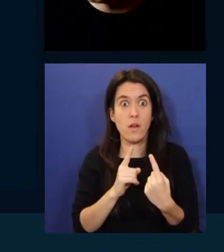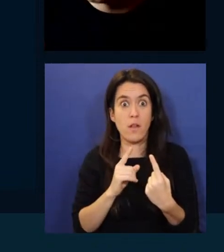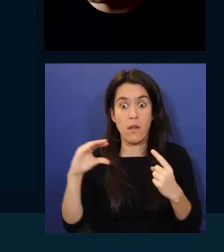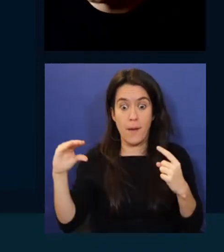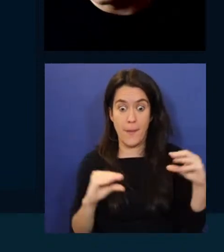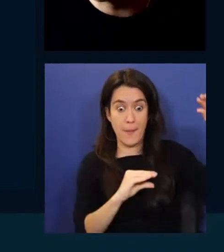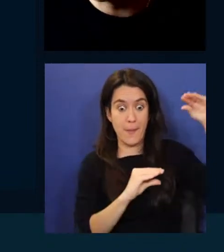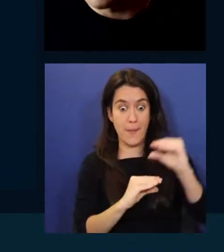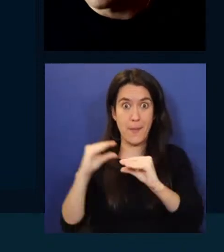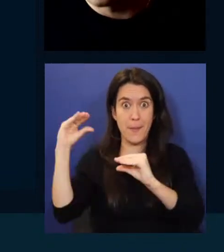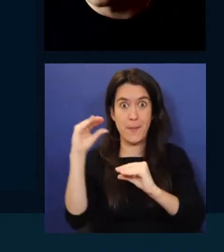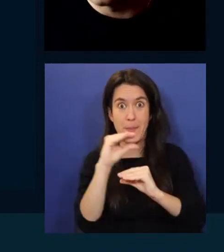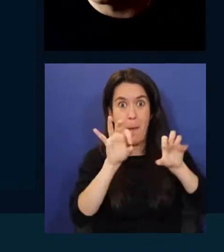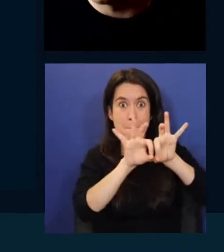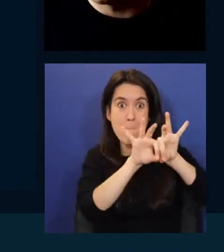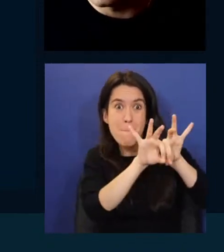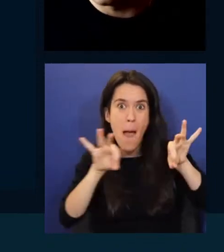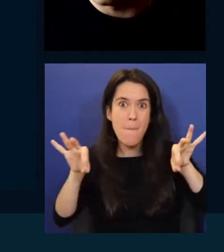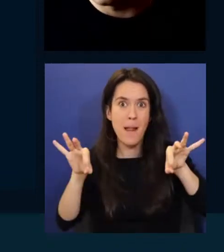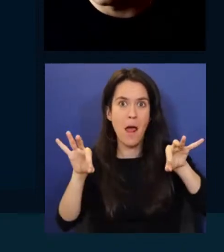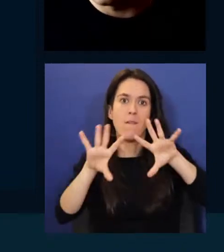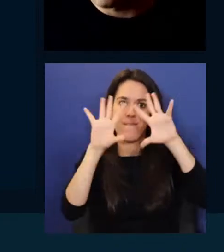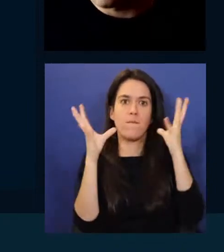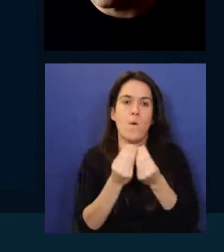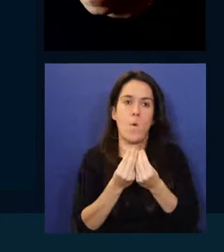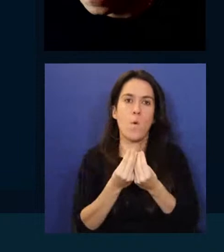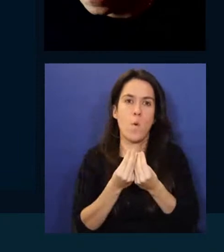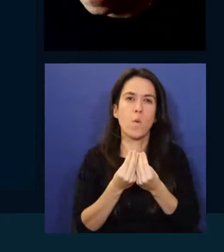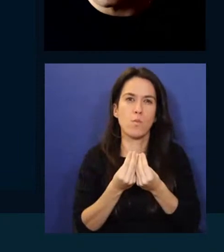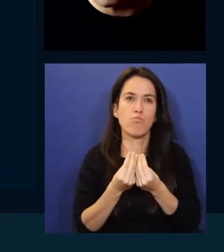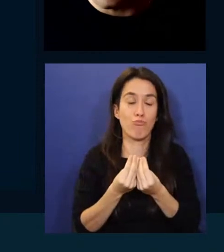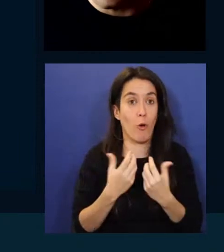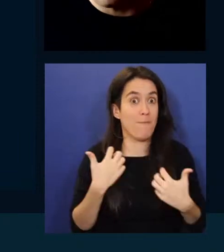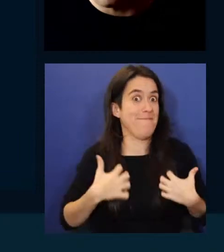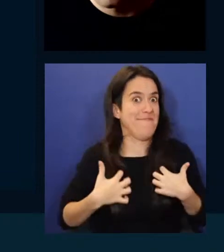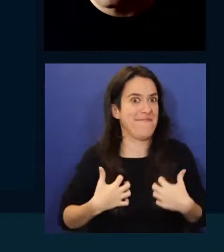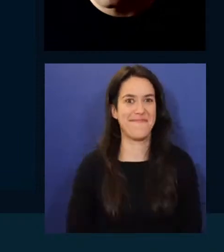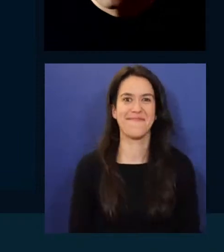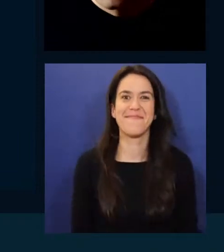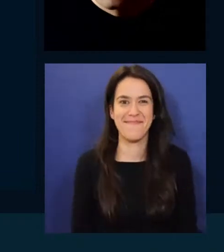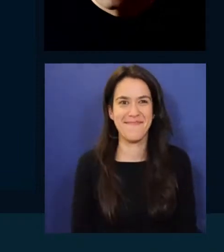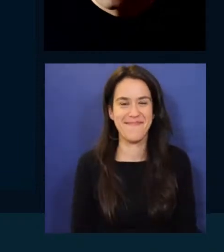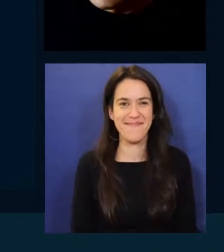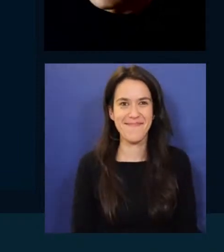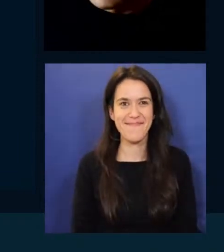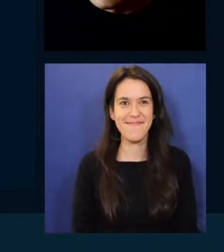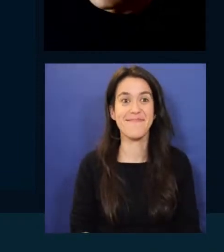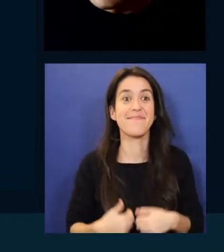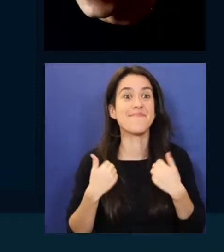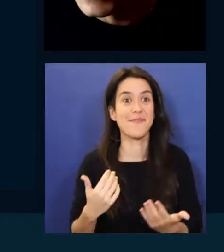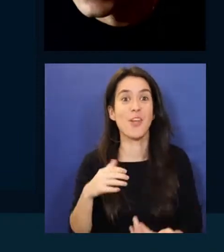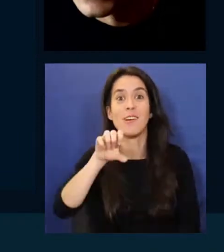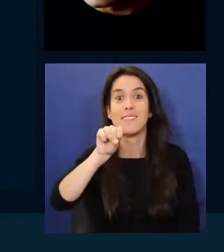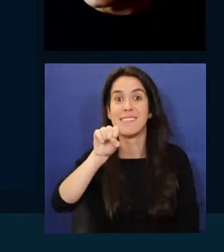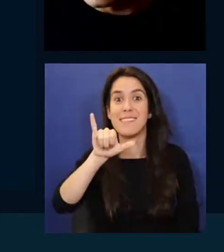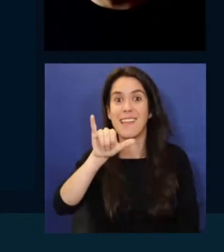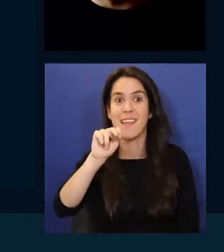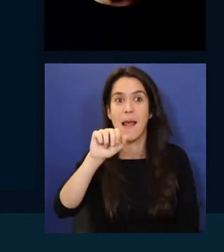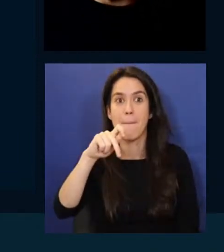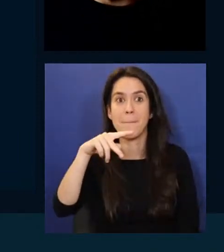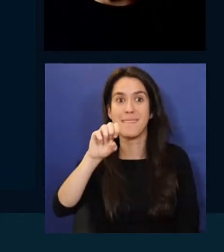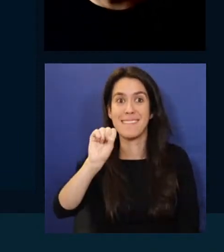end-to-end pipeline in a pretty seamless manner. So that actually I'm super excited about. Synapse Link, this is the next set